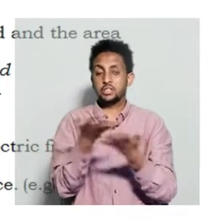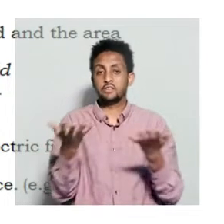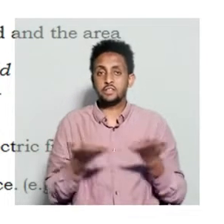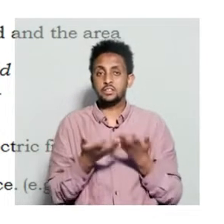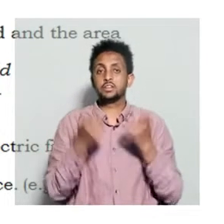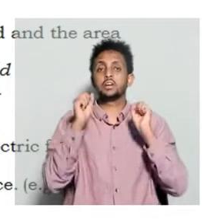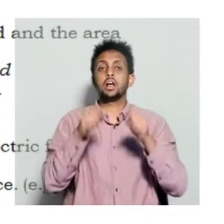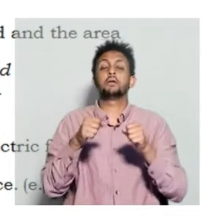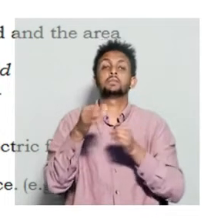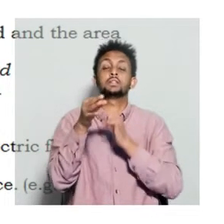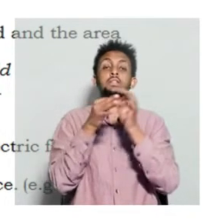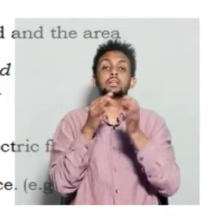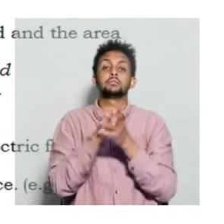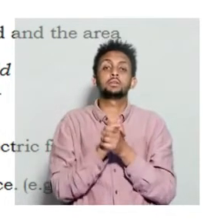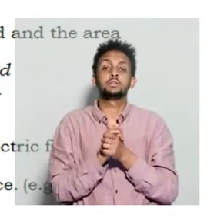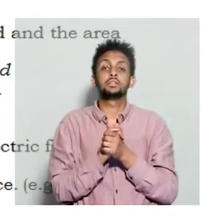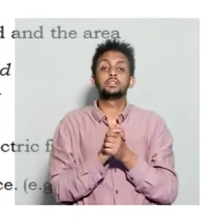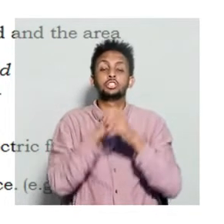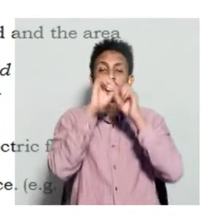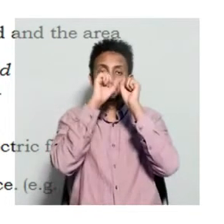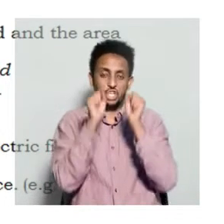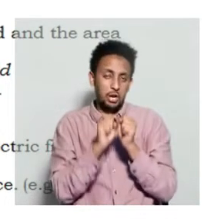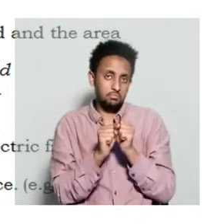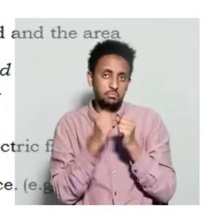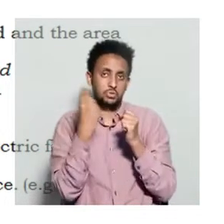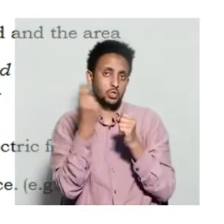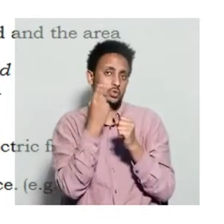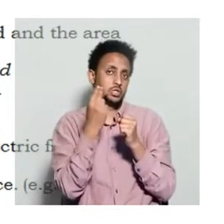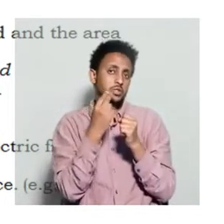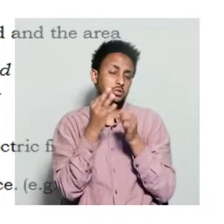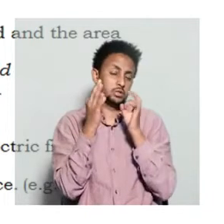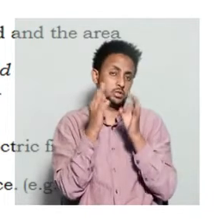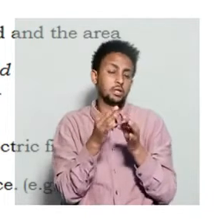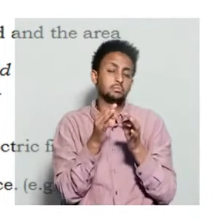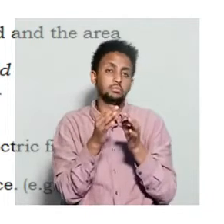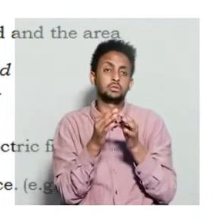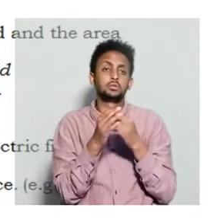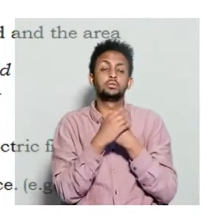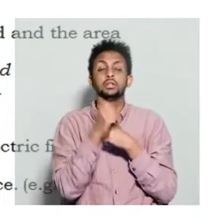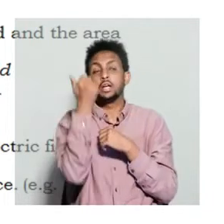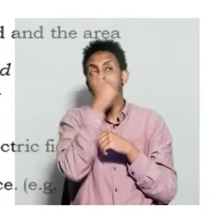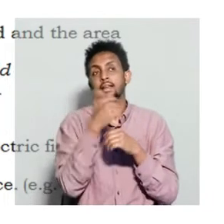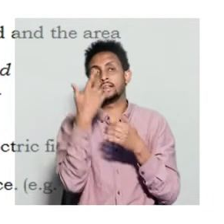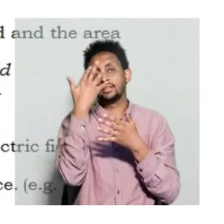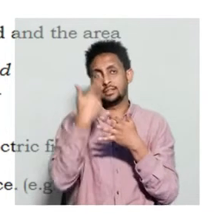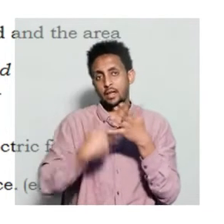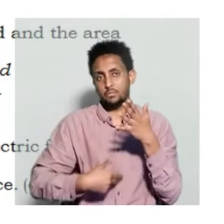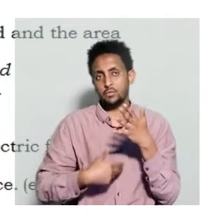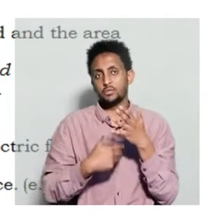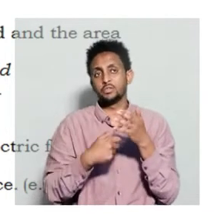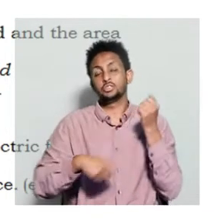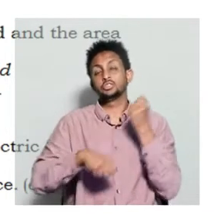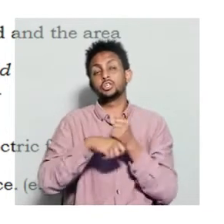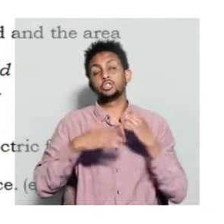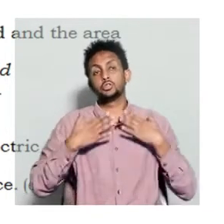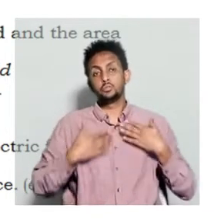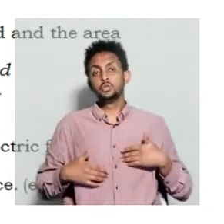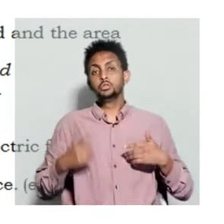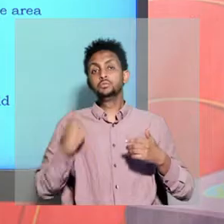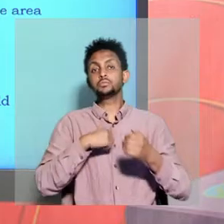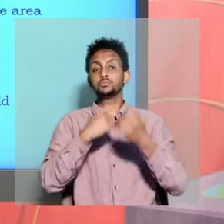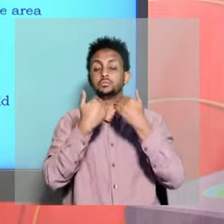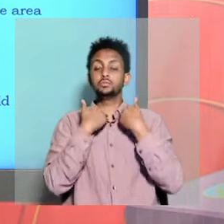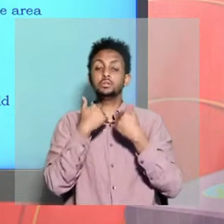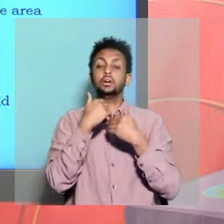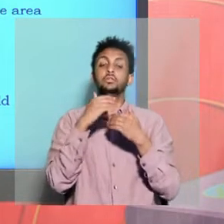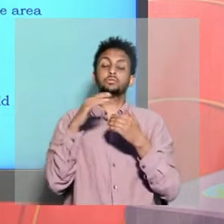to determine the shape or used to determine the electric field around any types of charged bodies. For example, if you have